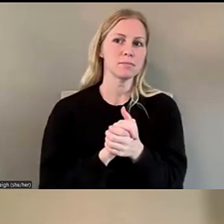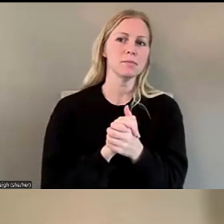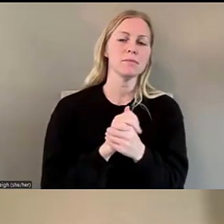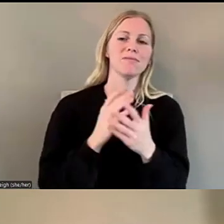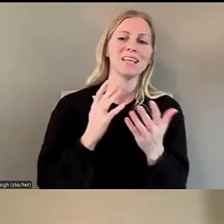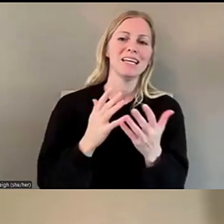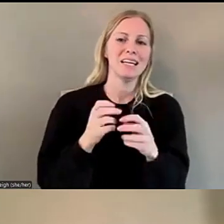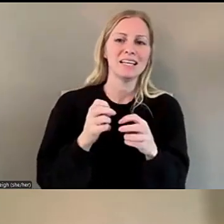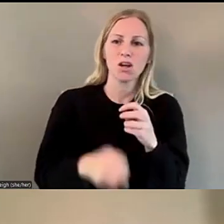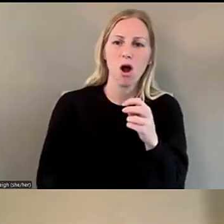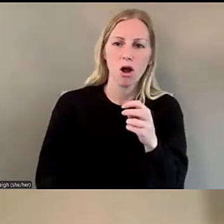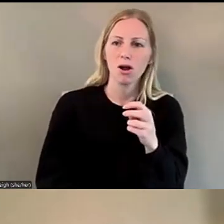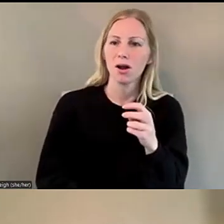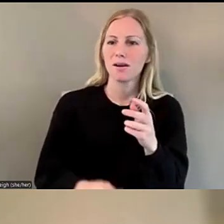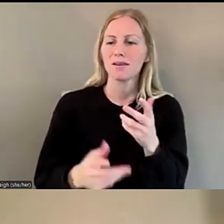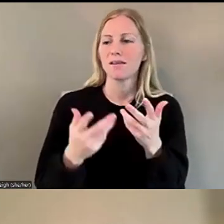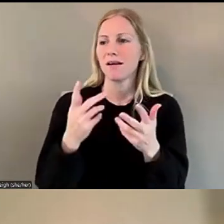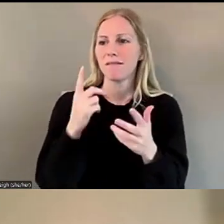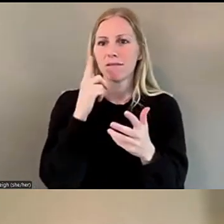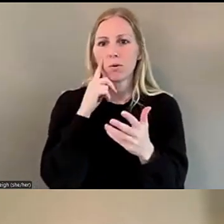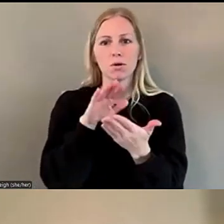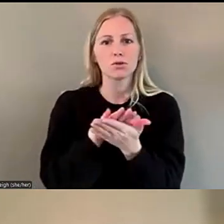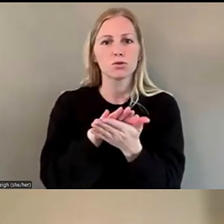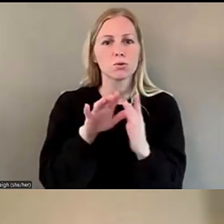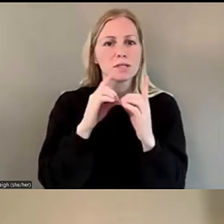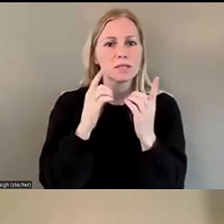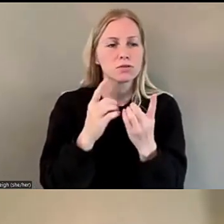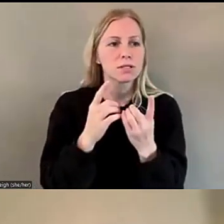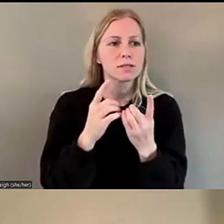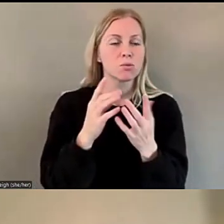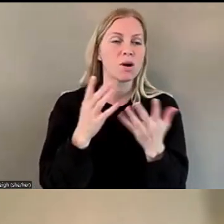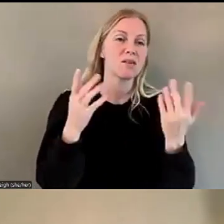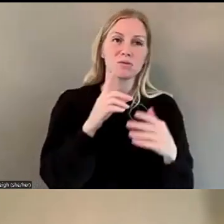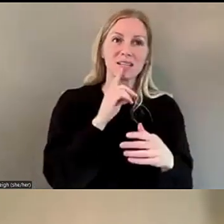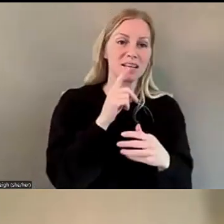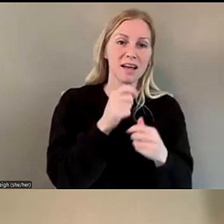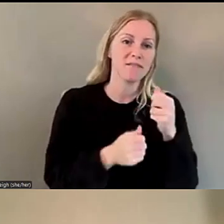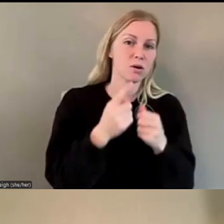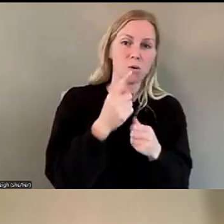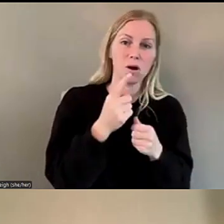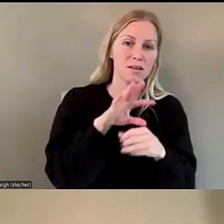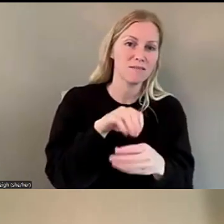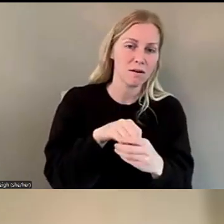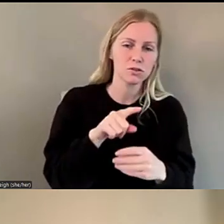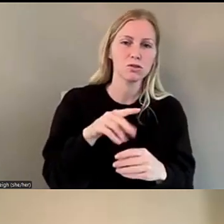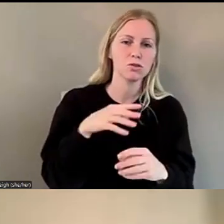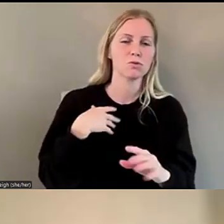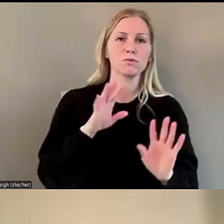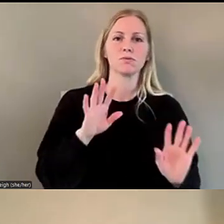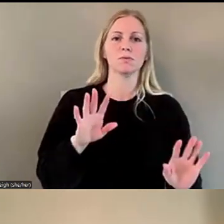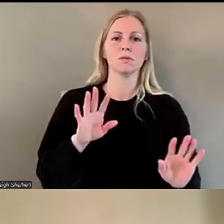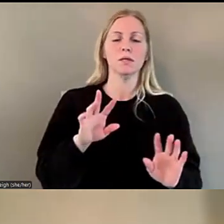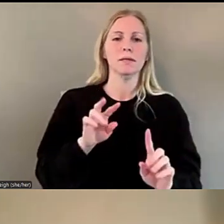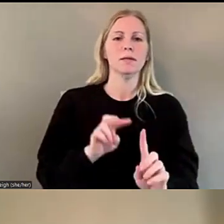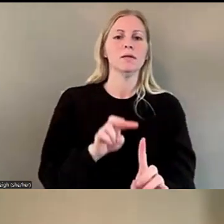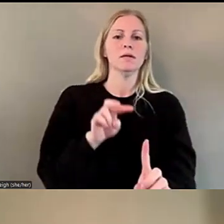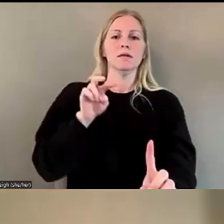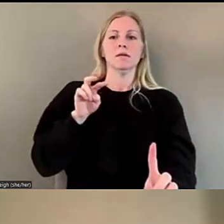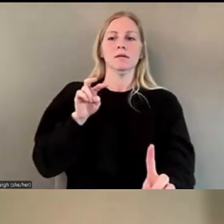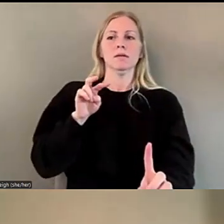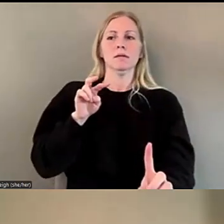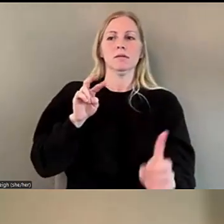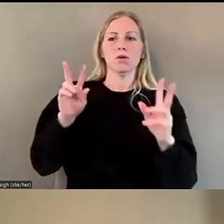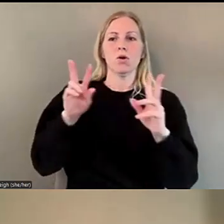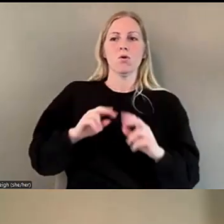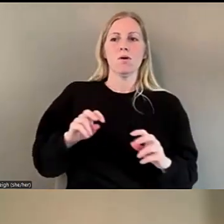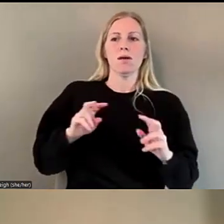it's hard, I think, for school district, it's hard for everybody to sort of take a step back and look at their own role